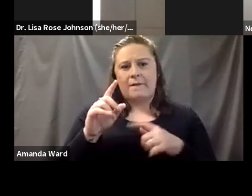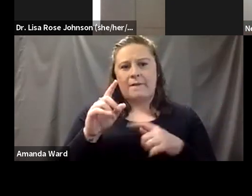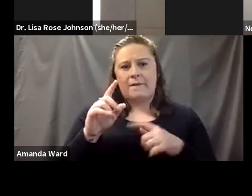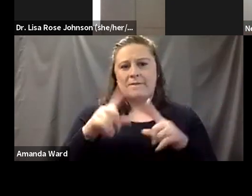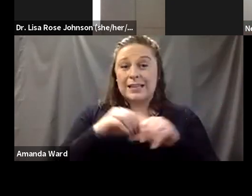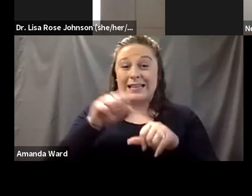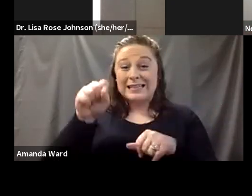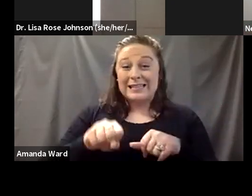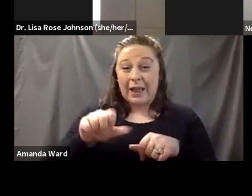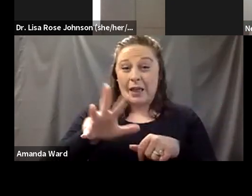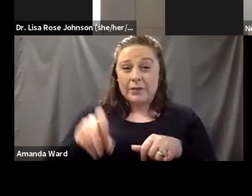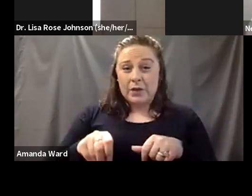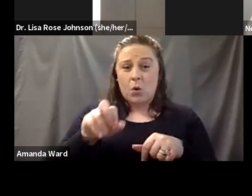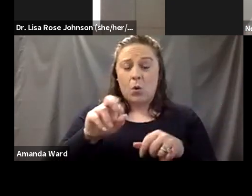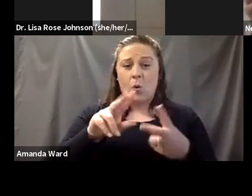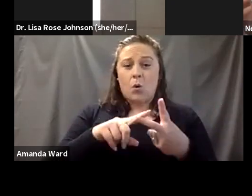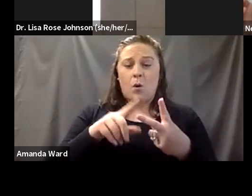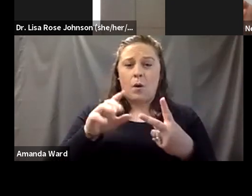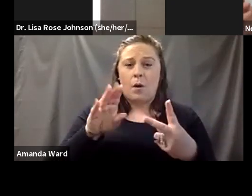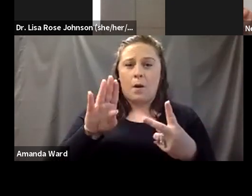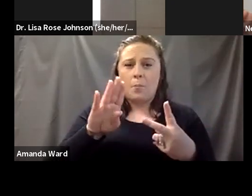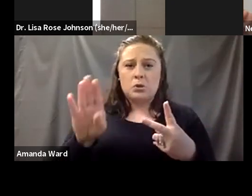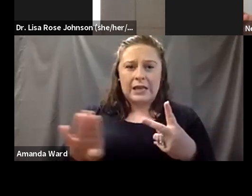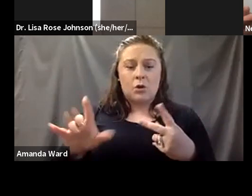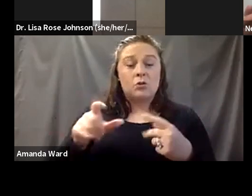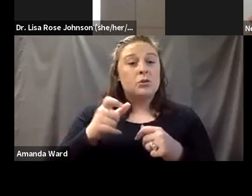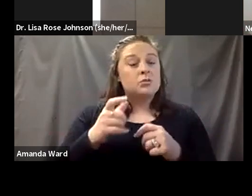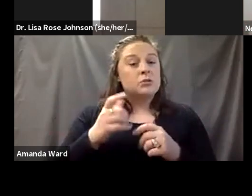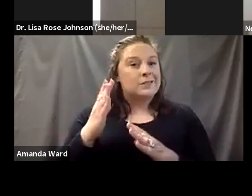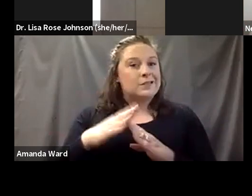South Africa or in Brazil. Those are really the top 3 that are being looked at.